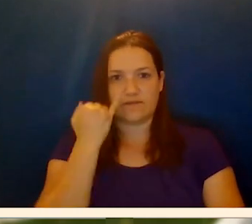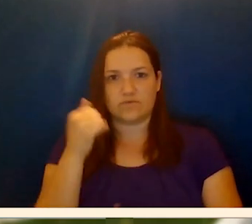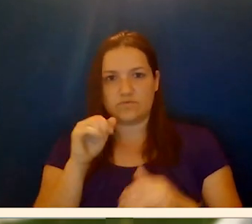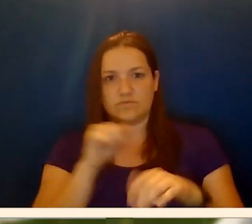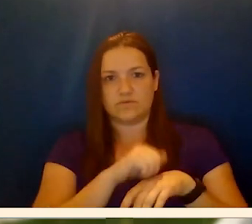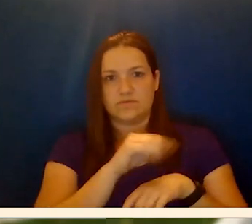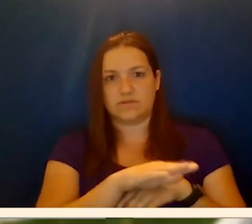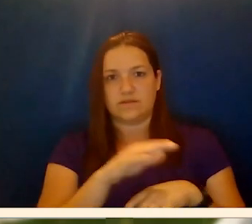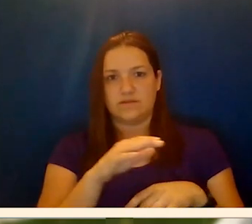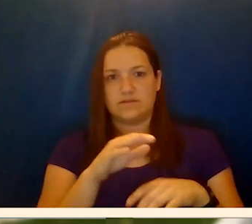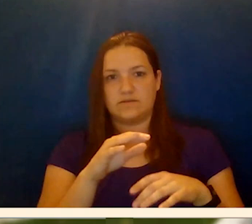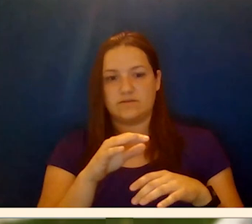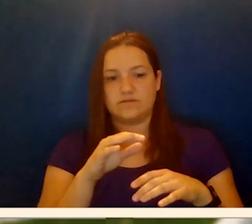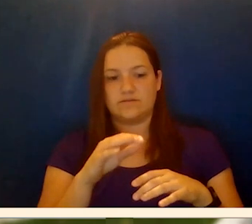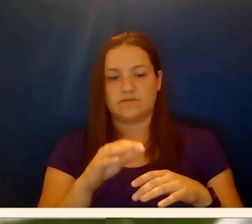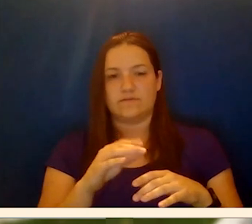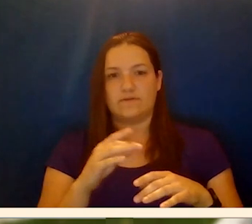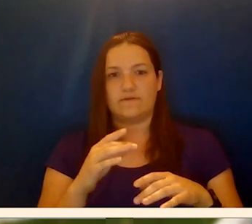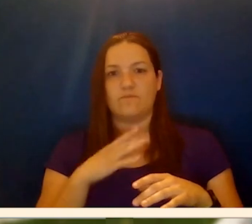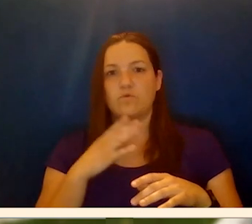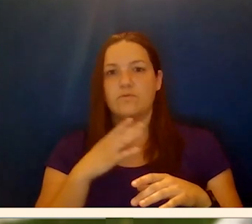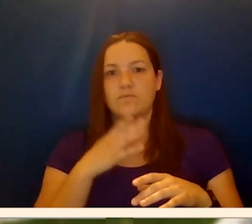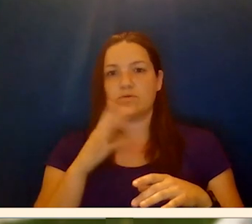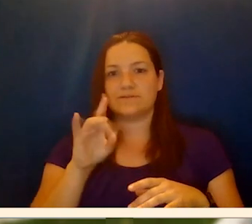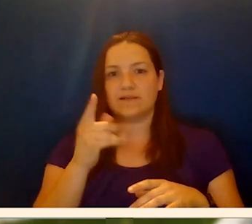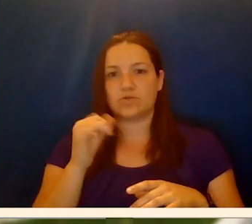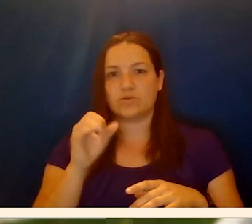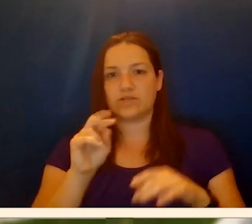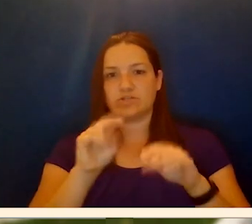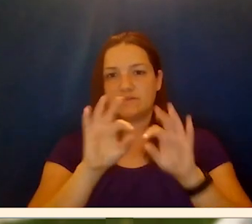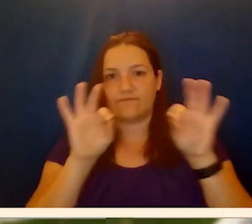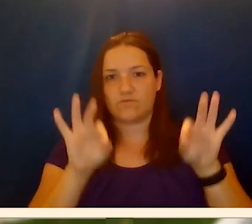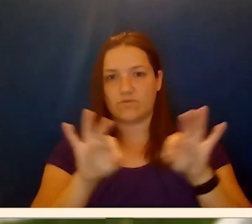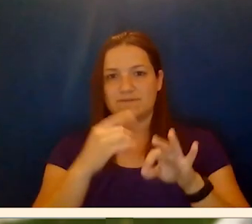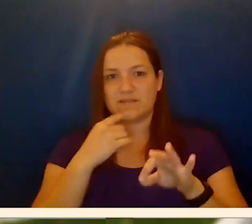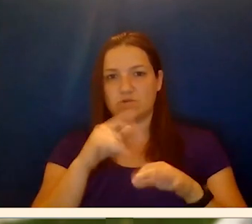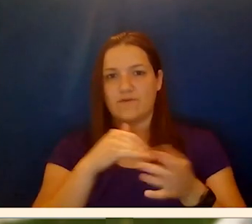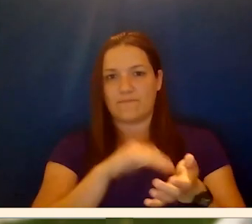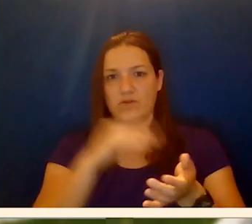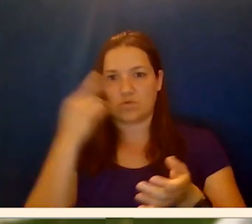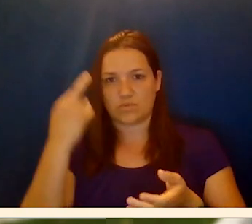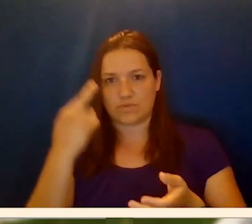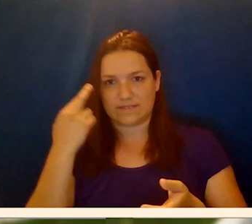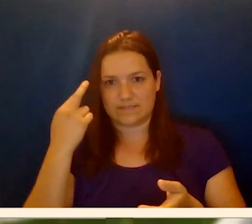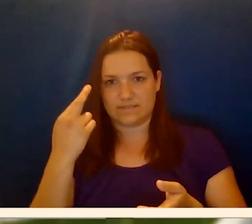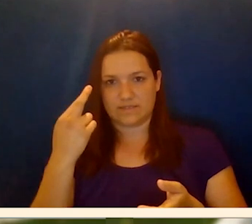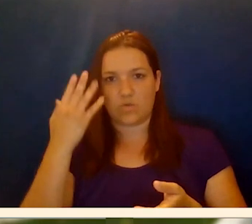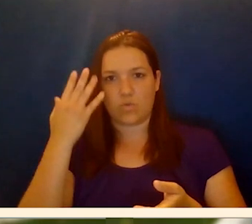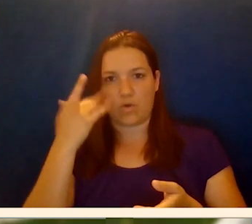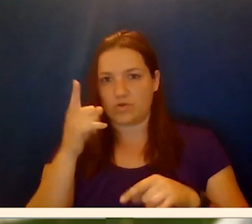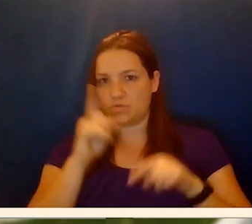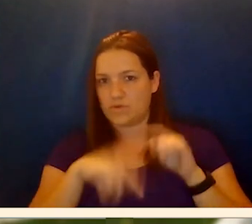form stating that you have a medical reason why you cannot be vaccinated, and